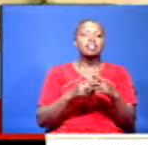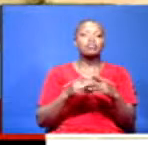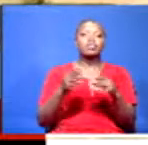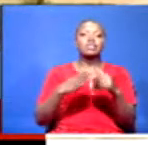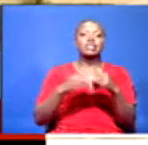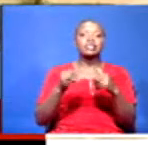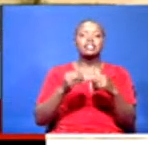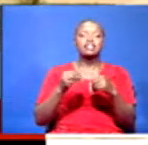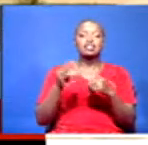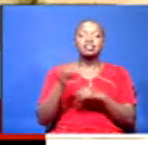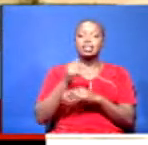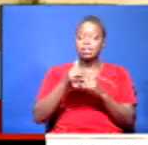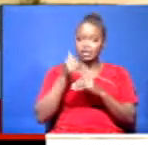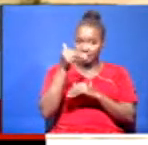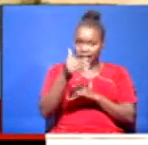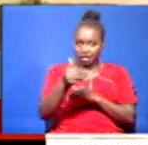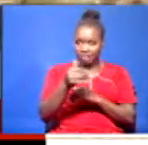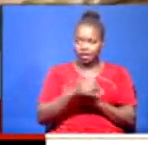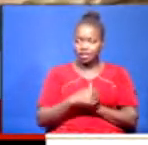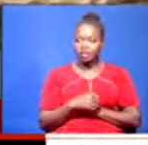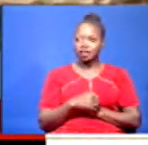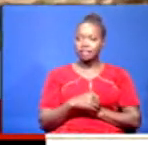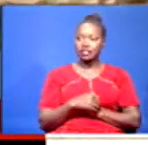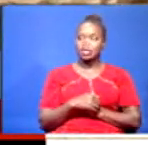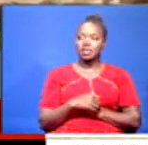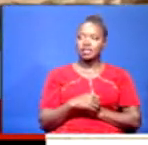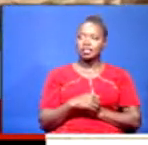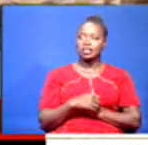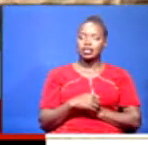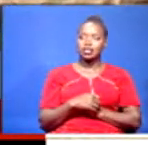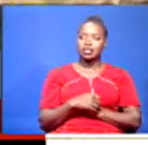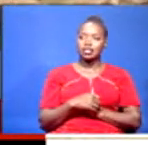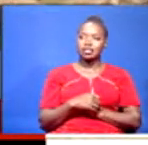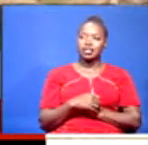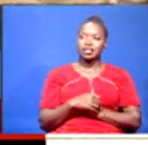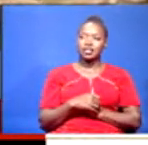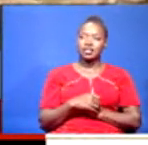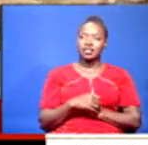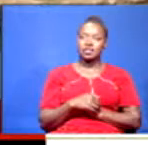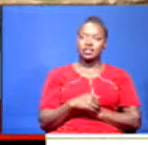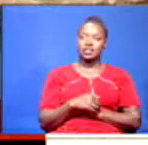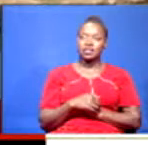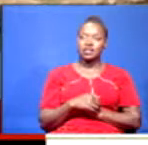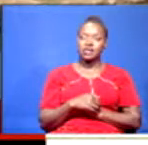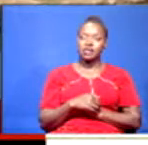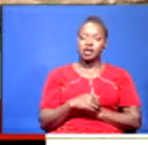days. Reporting for Prime Edition, I am Teresa Mutai.